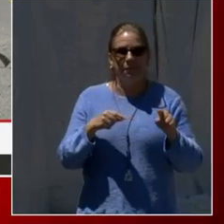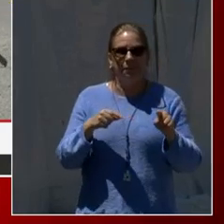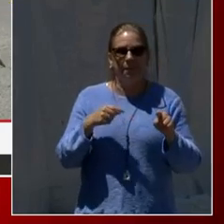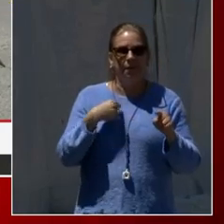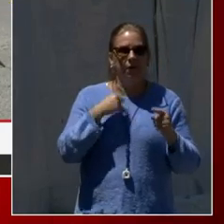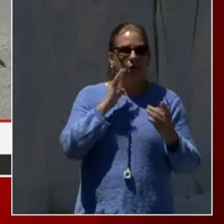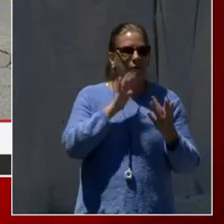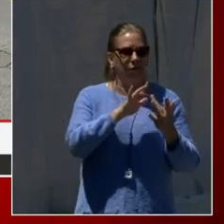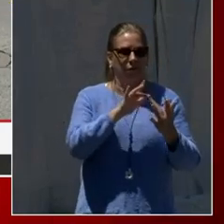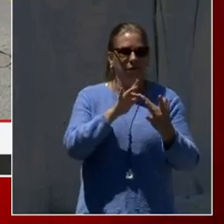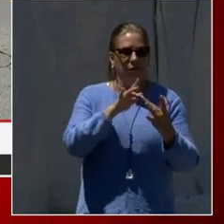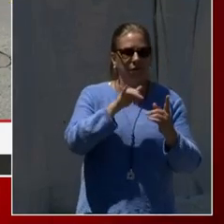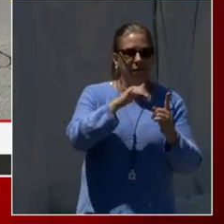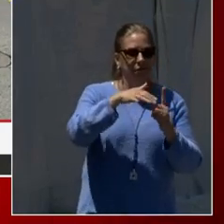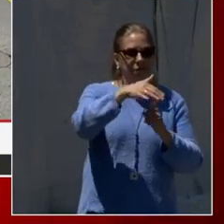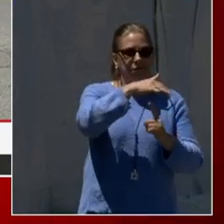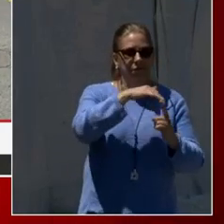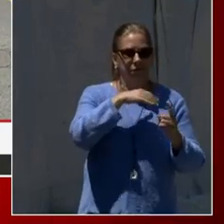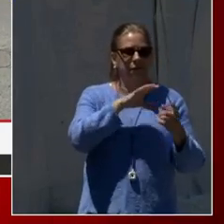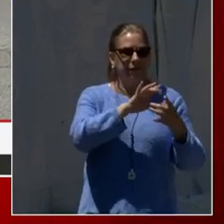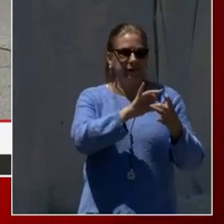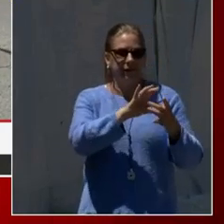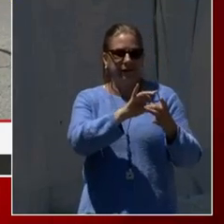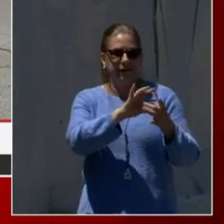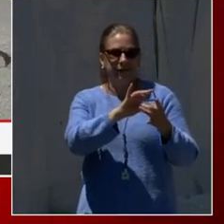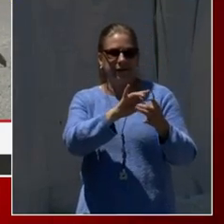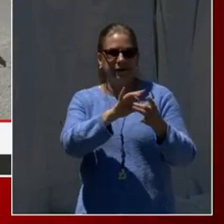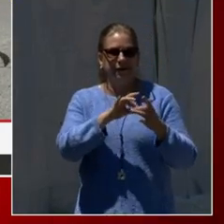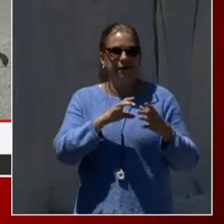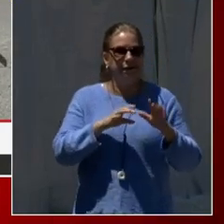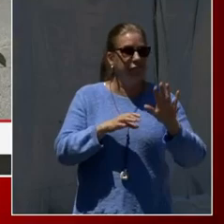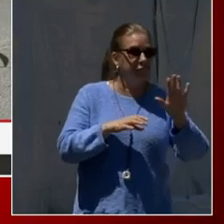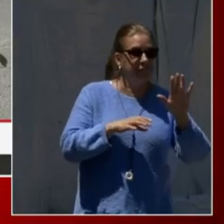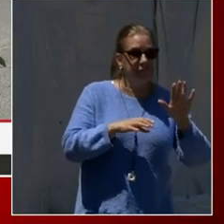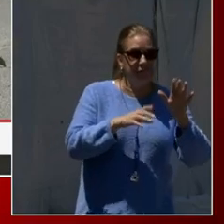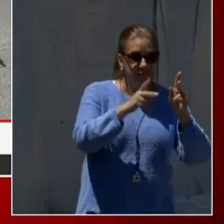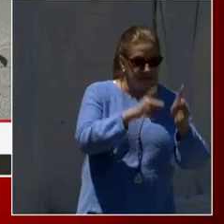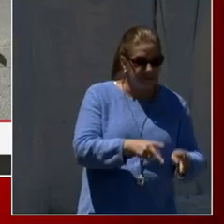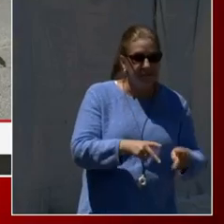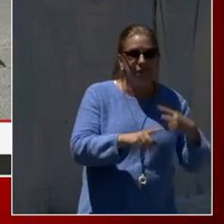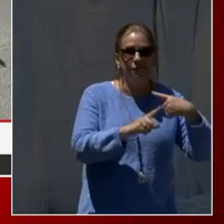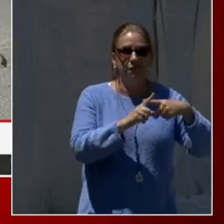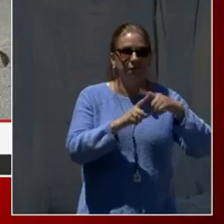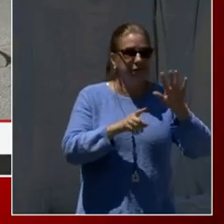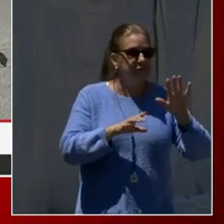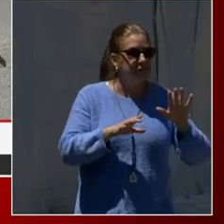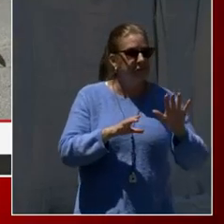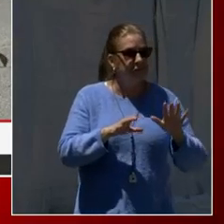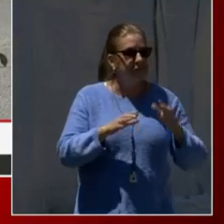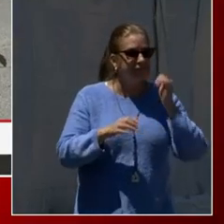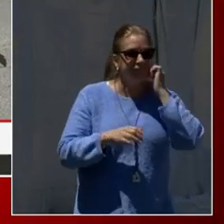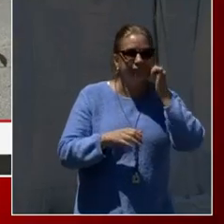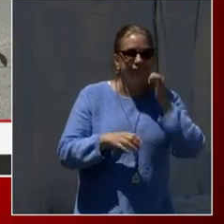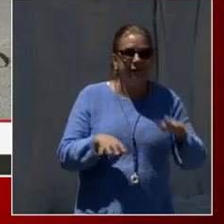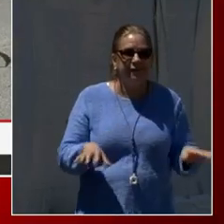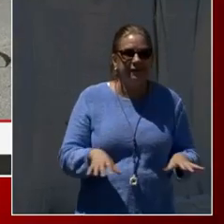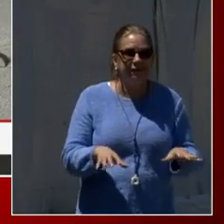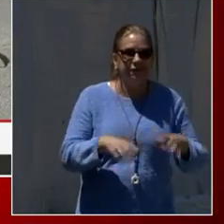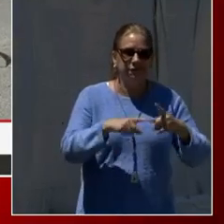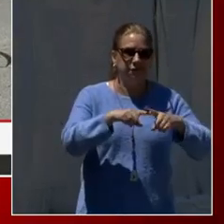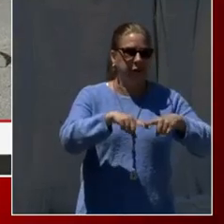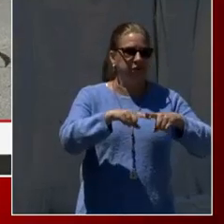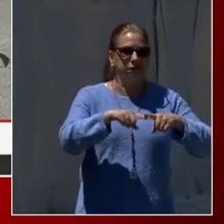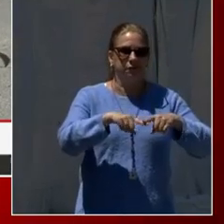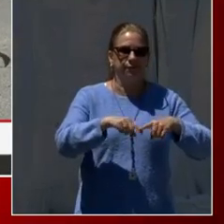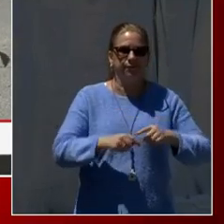their activity or participation to one of these protests. But it will depend on the proportion, as Chief Newsom